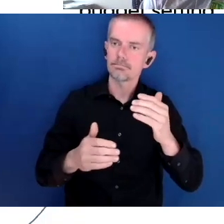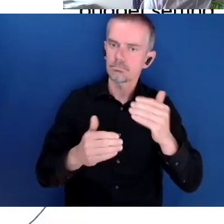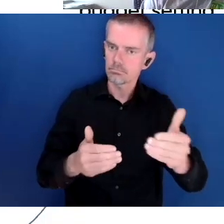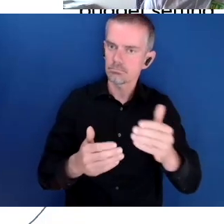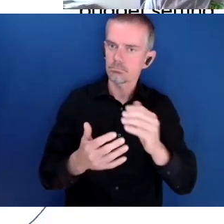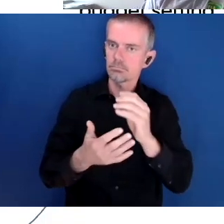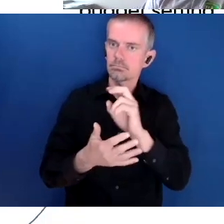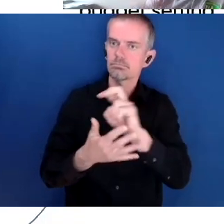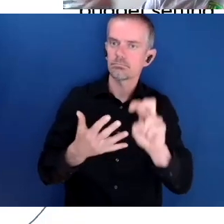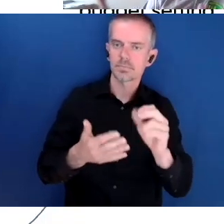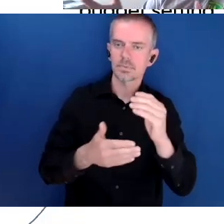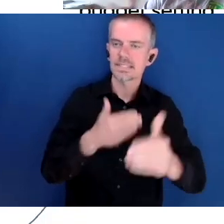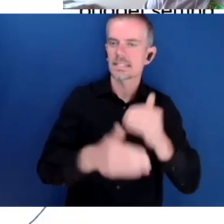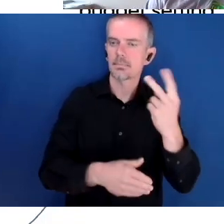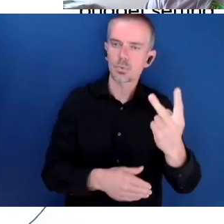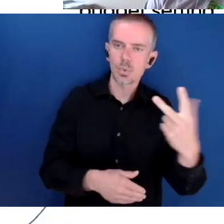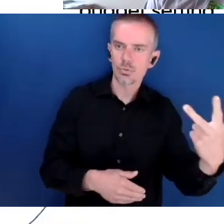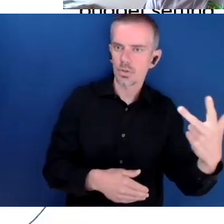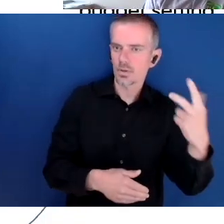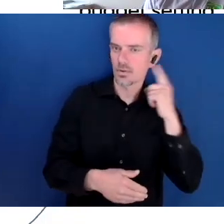Supplemental funding, as we talked about, is kind of a different